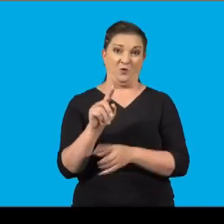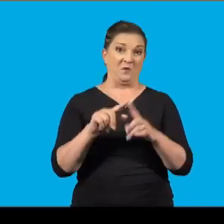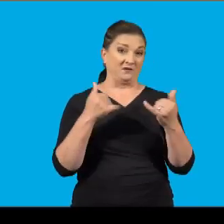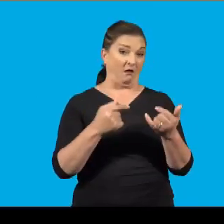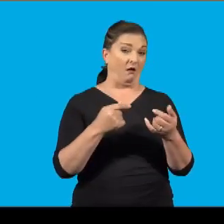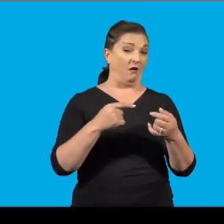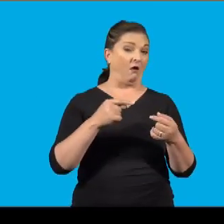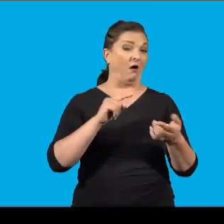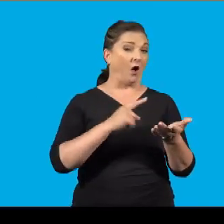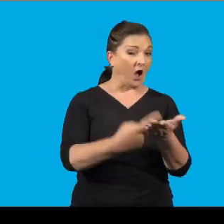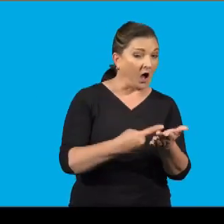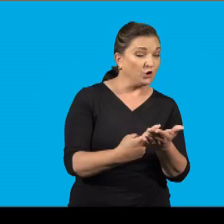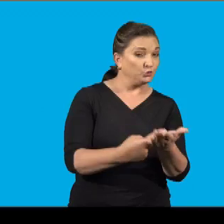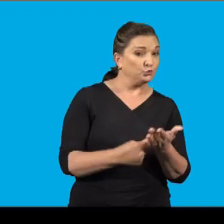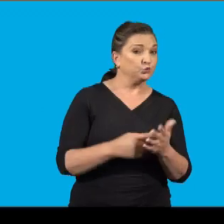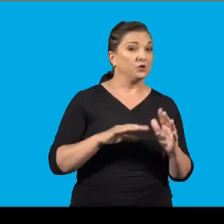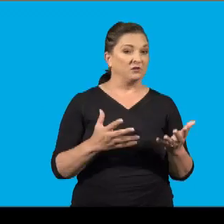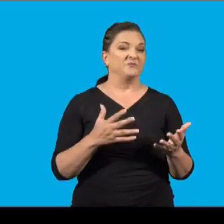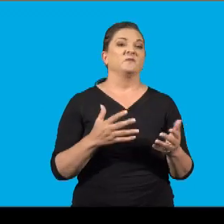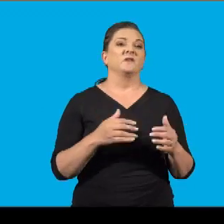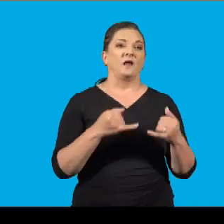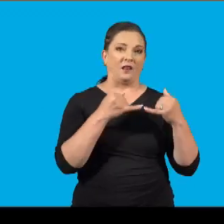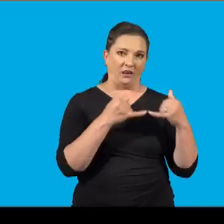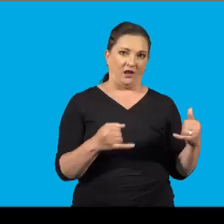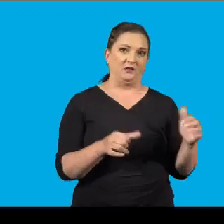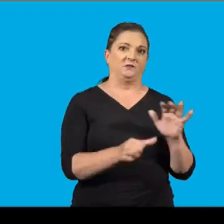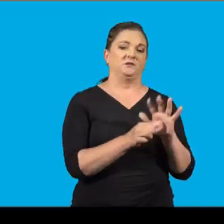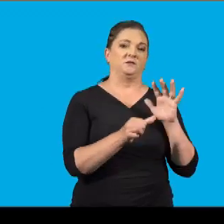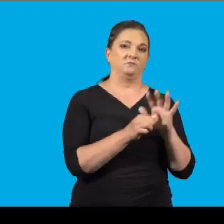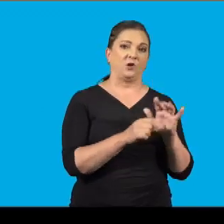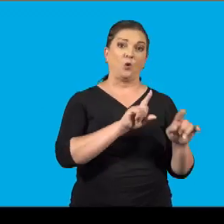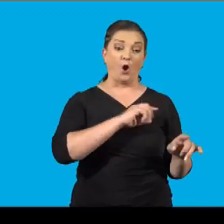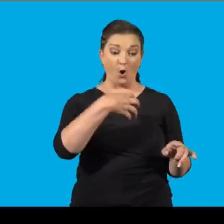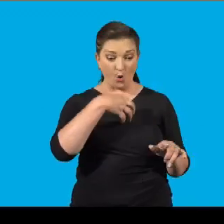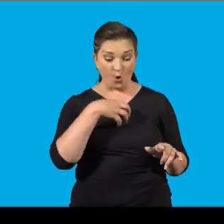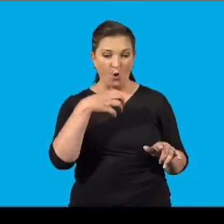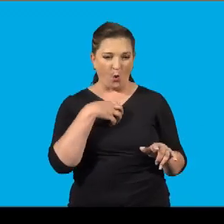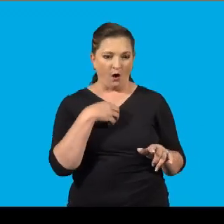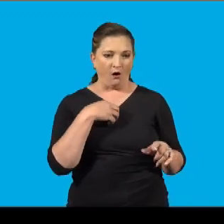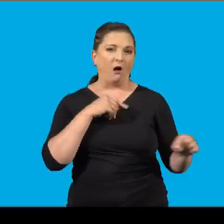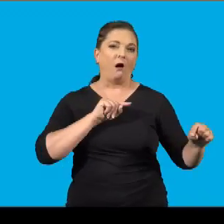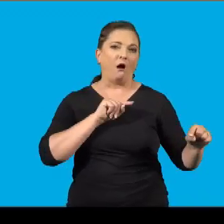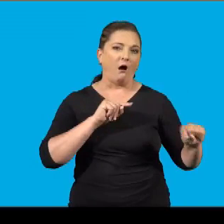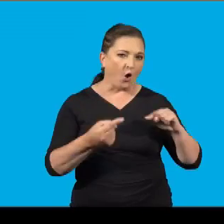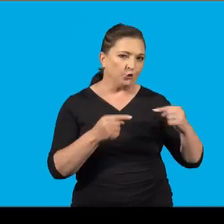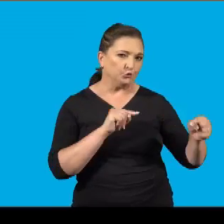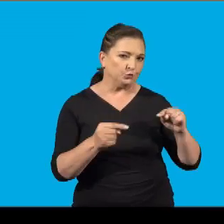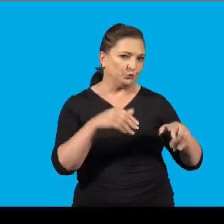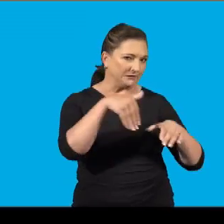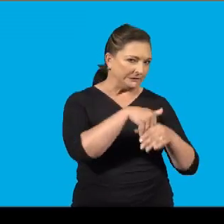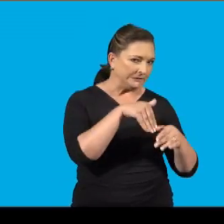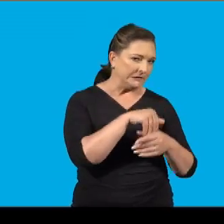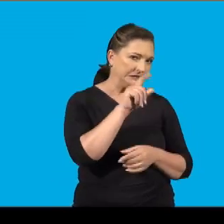of argument. So I'm going to highlight line of argument here because you have to give your own independent line of